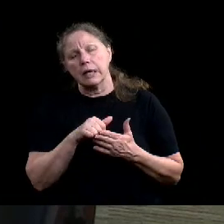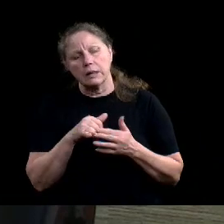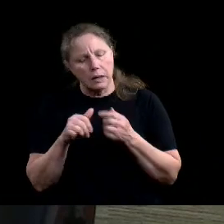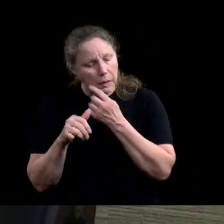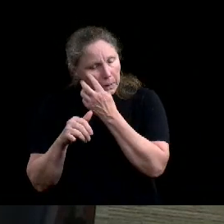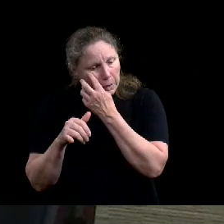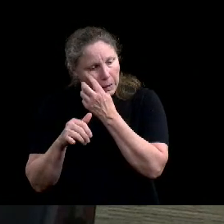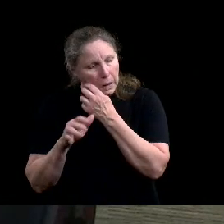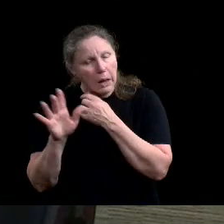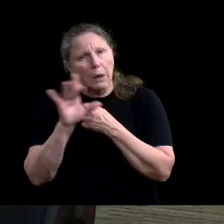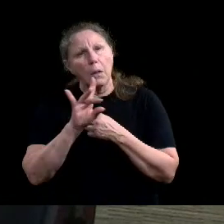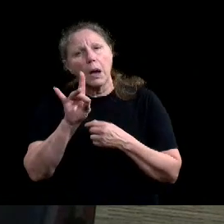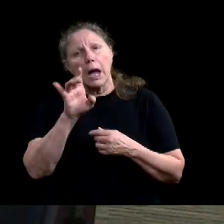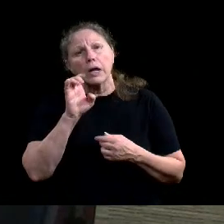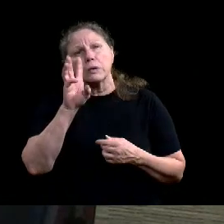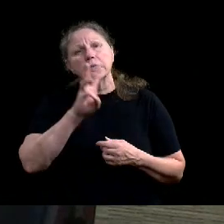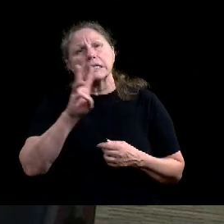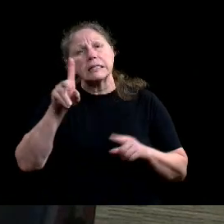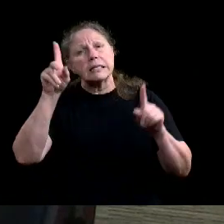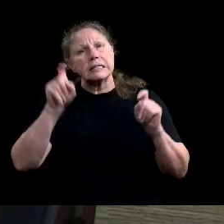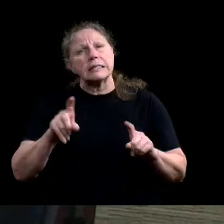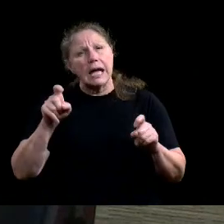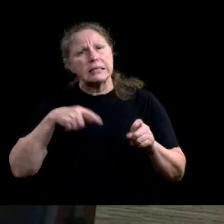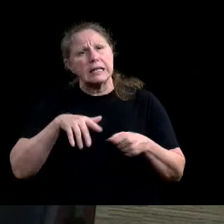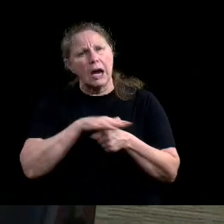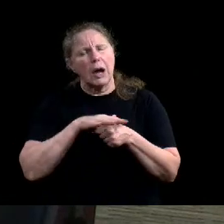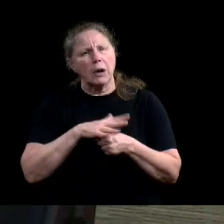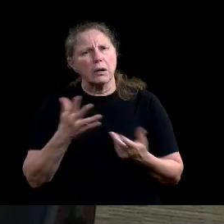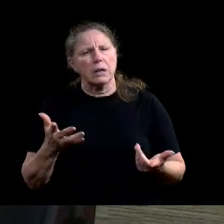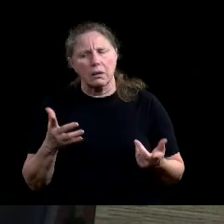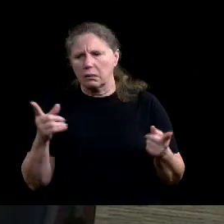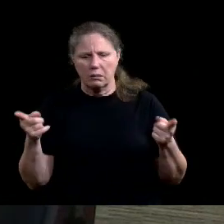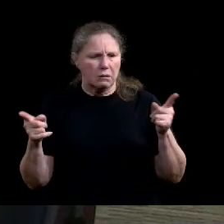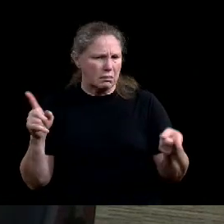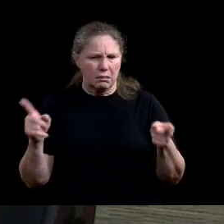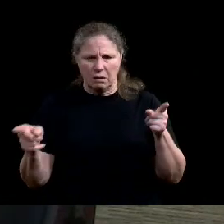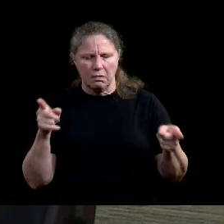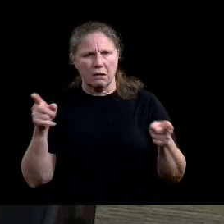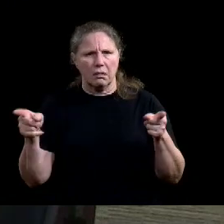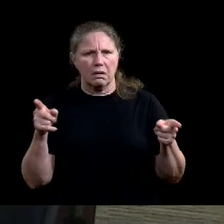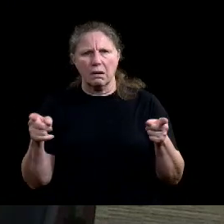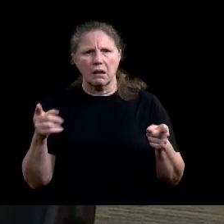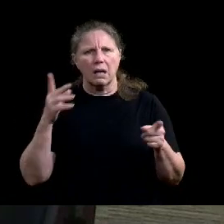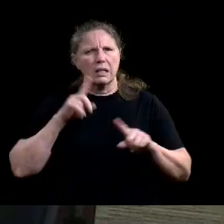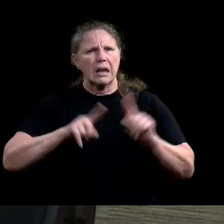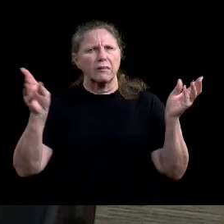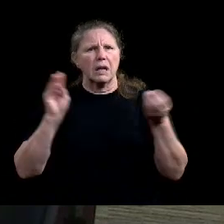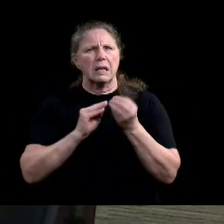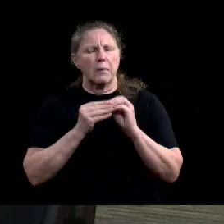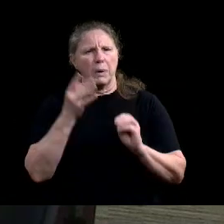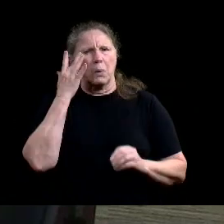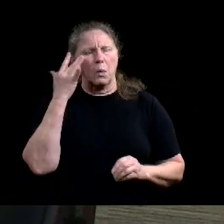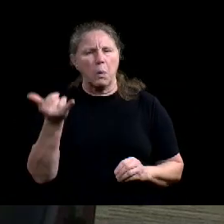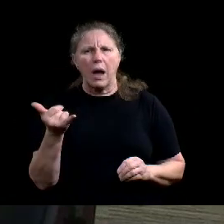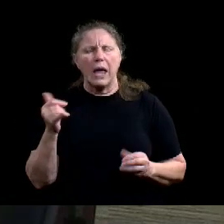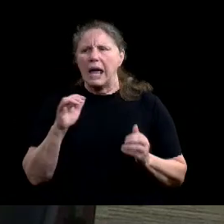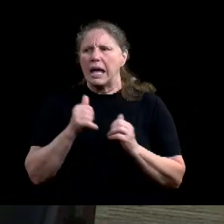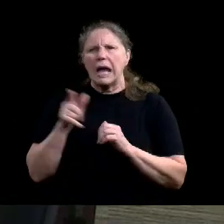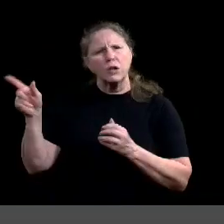county. Why are they different, and how do you guys go about getting those numbers for the tests that are